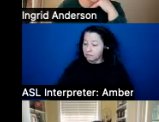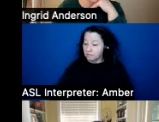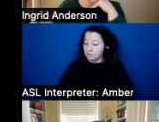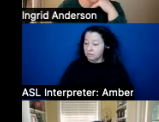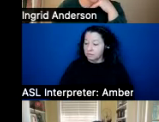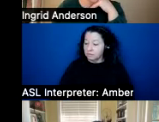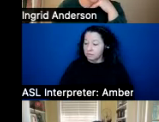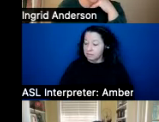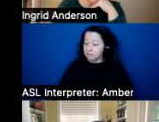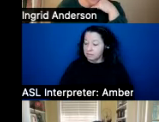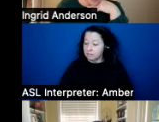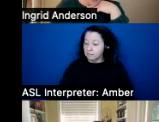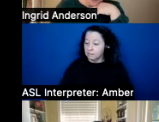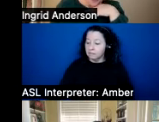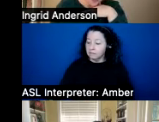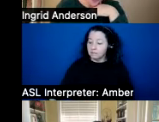Okay.